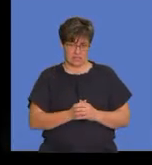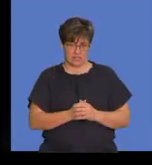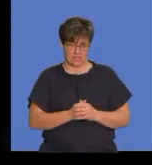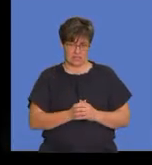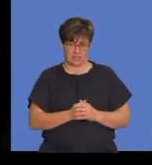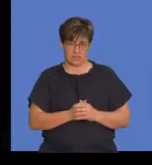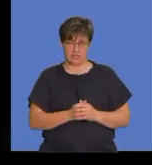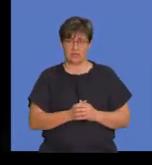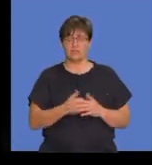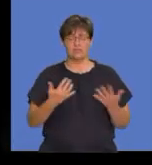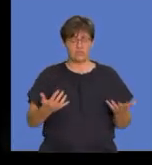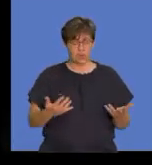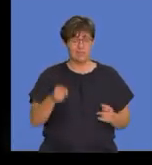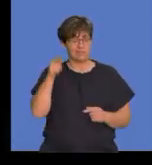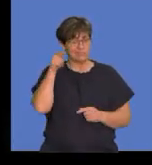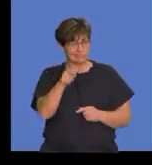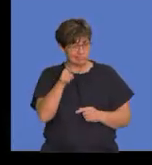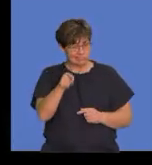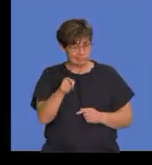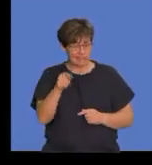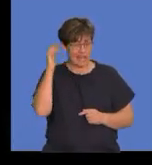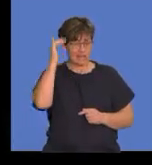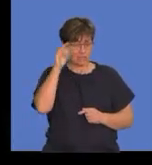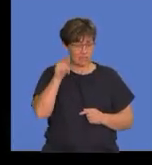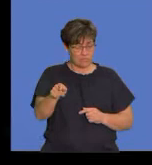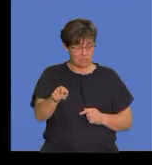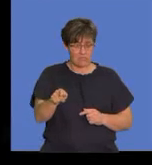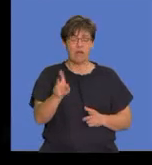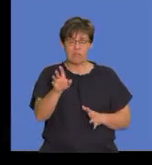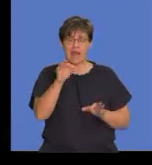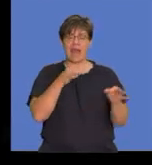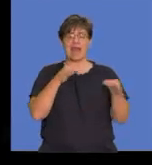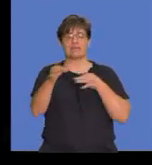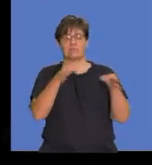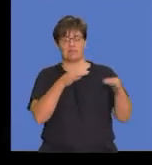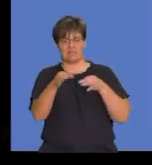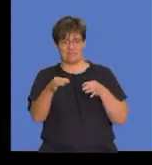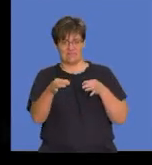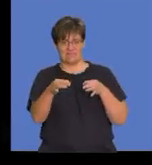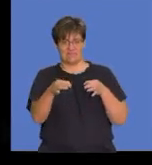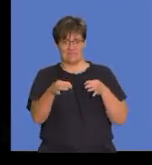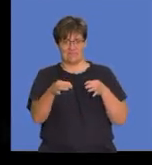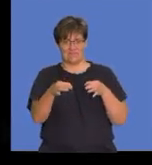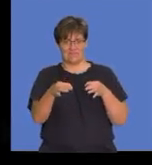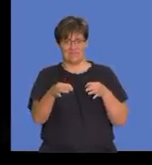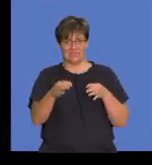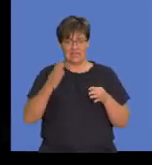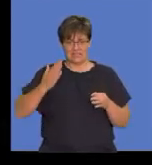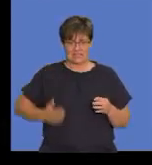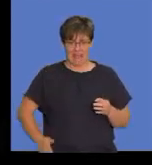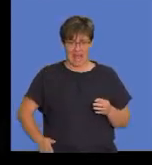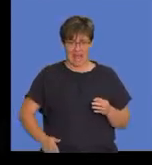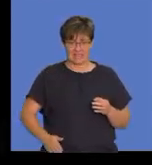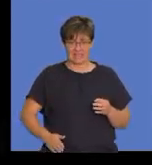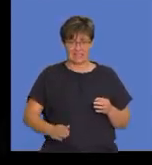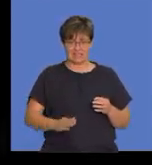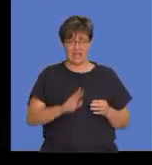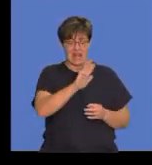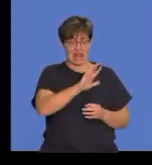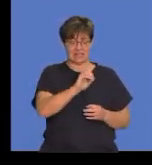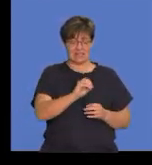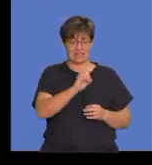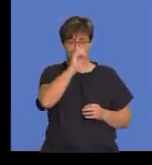as Pythagoras. The theorem of Pythagoras, it describes the relationship between three sides of